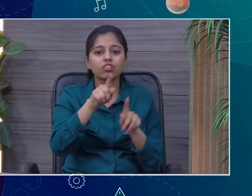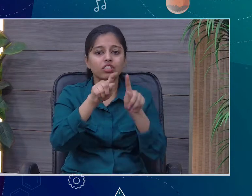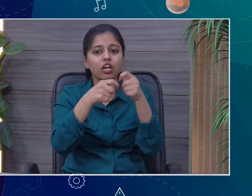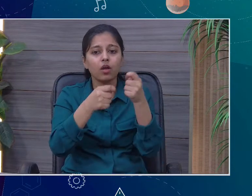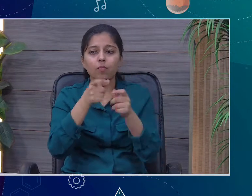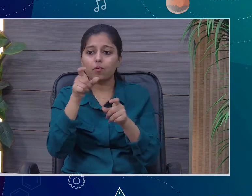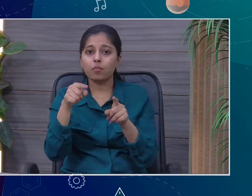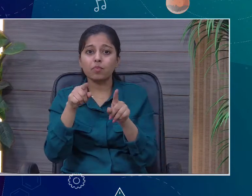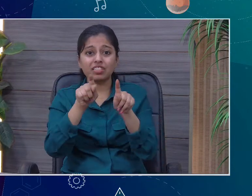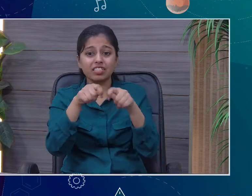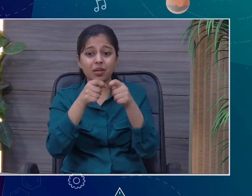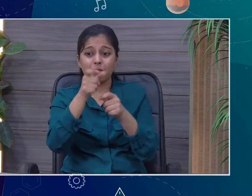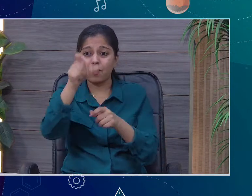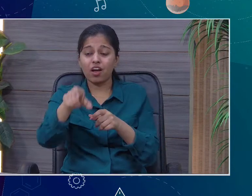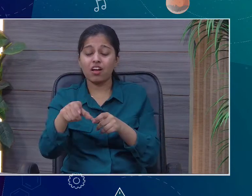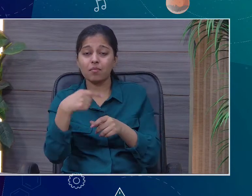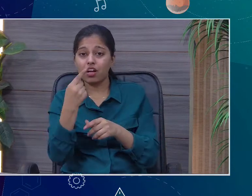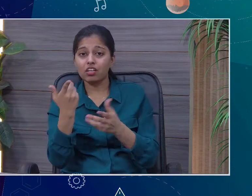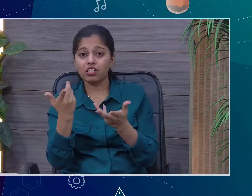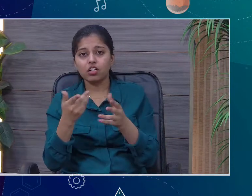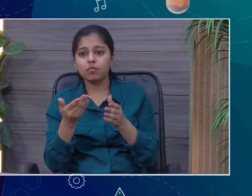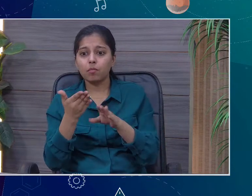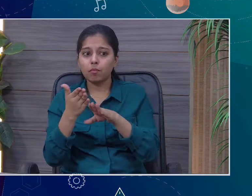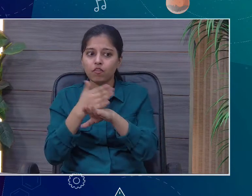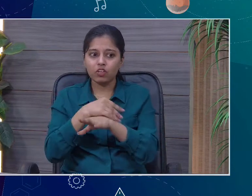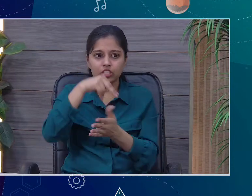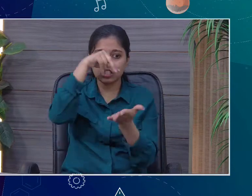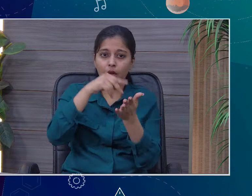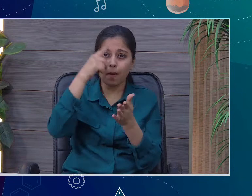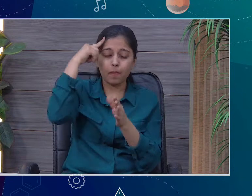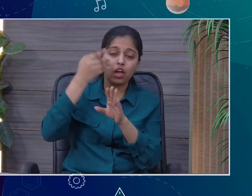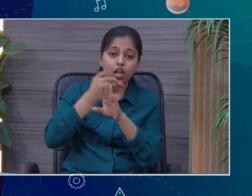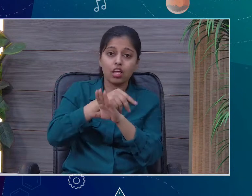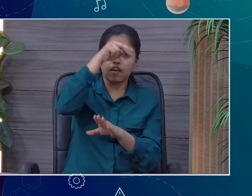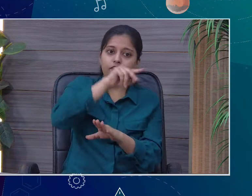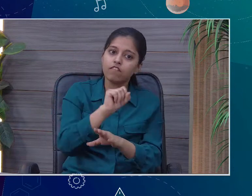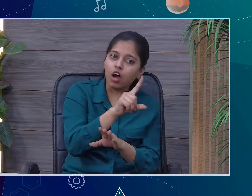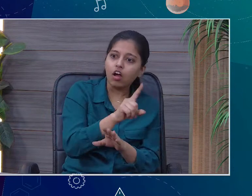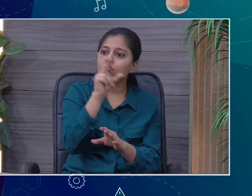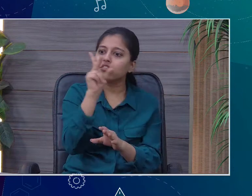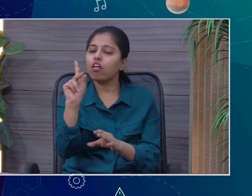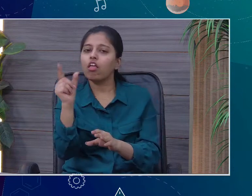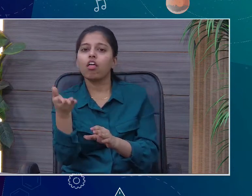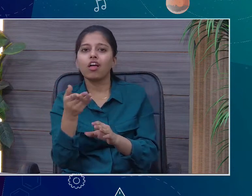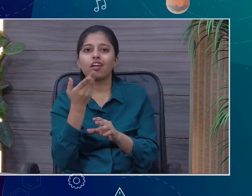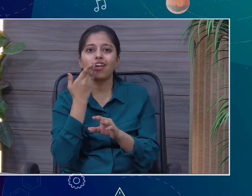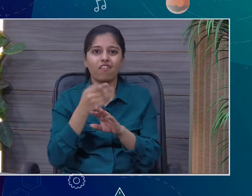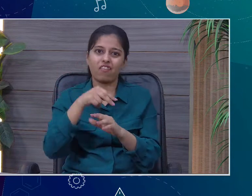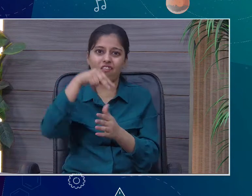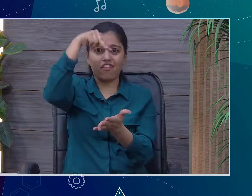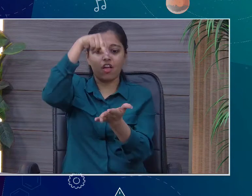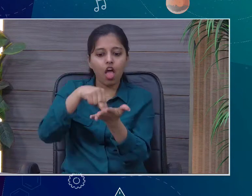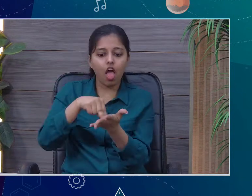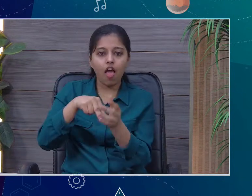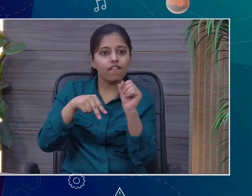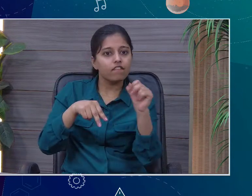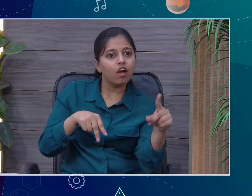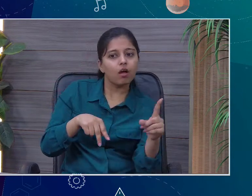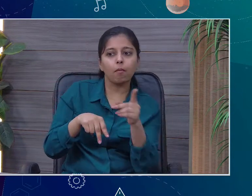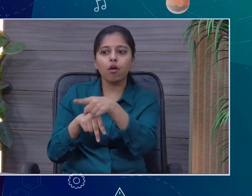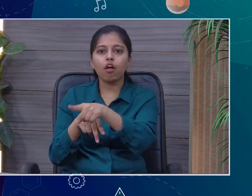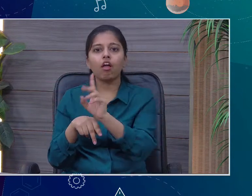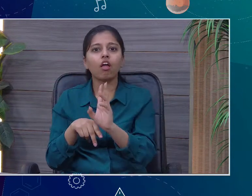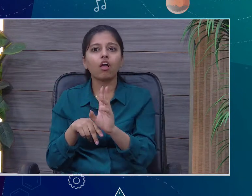shadow jumped before you, and it landed prior to you landed on the ground. Before